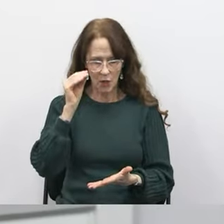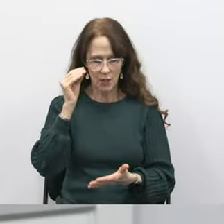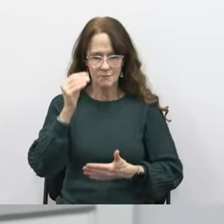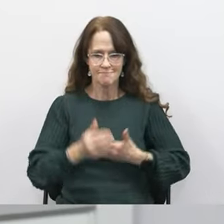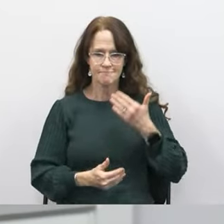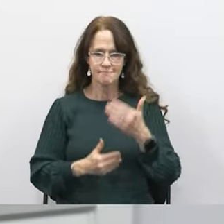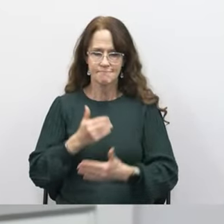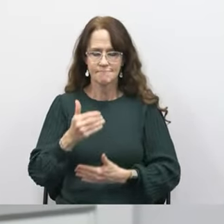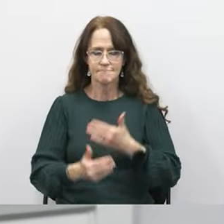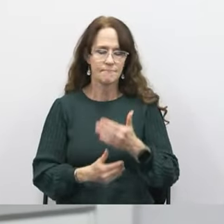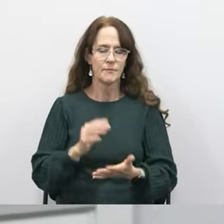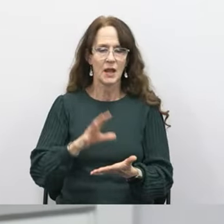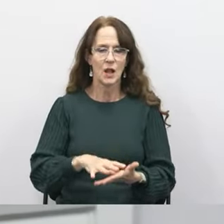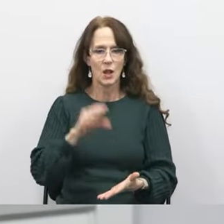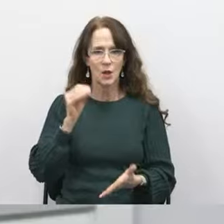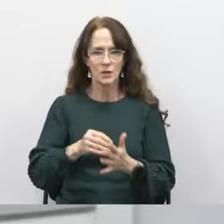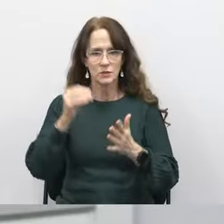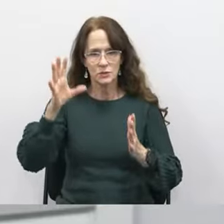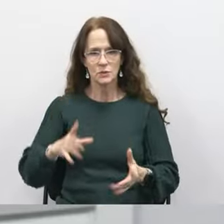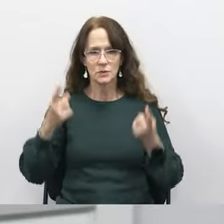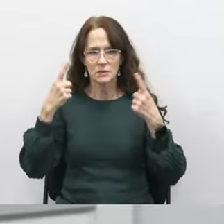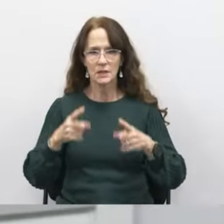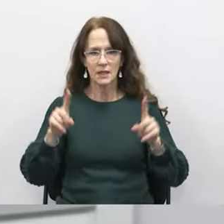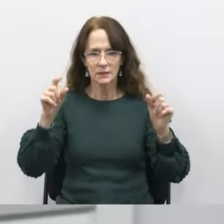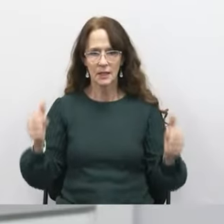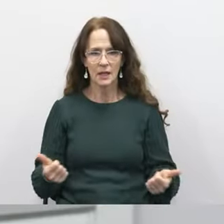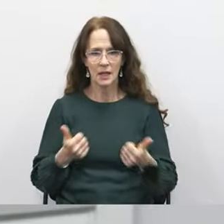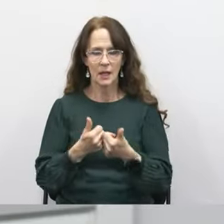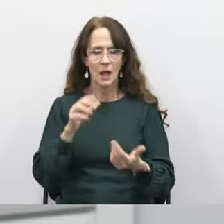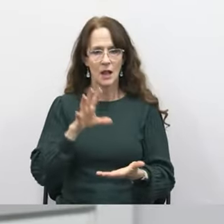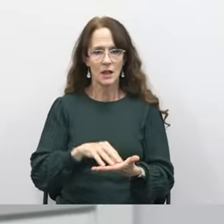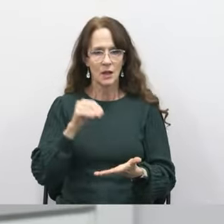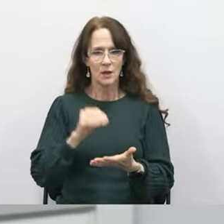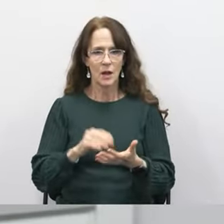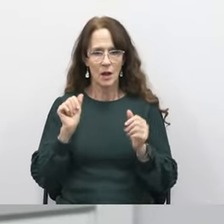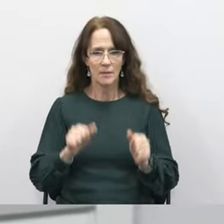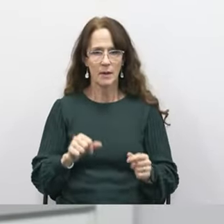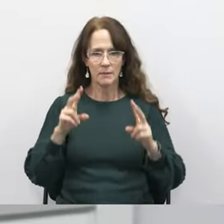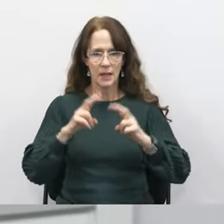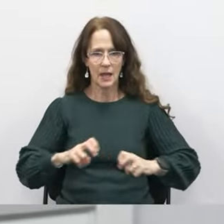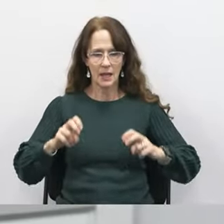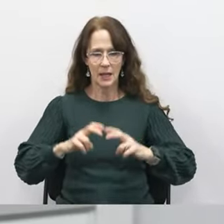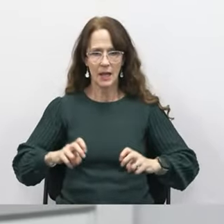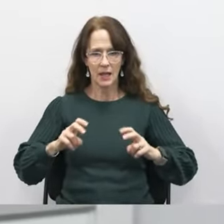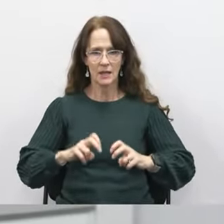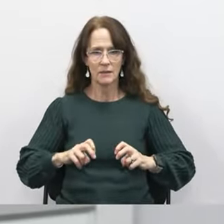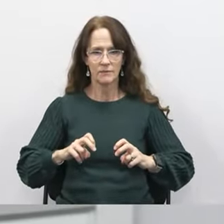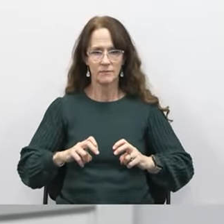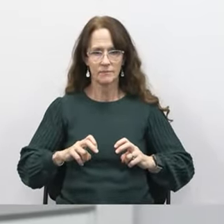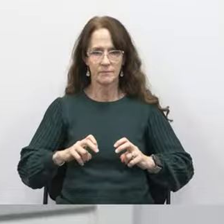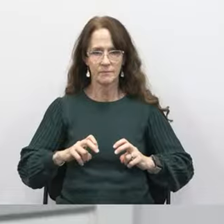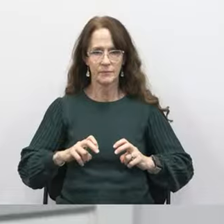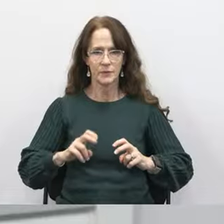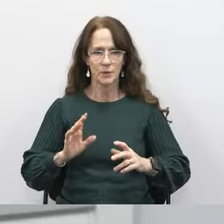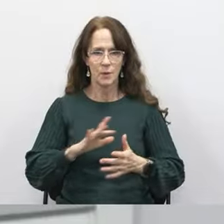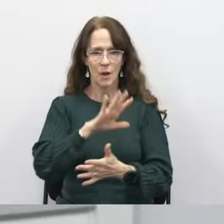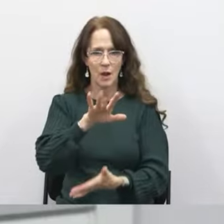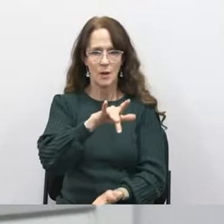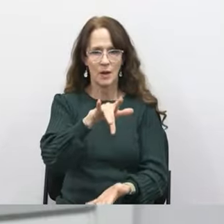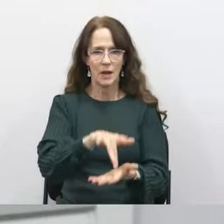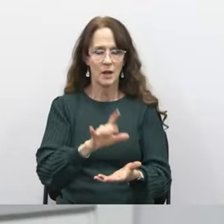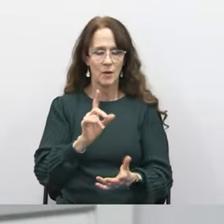Learning in terms of our student successes and challenges, learning and our ability to analyze relative to our interim goals and